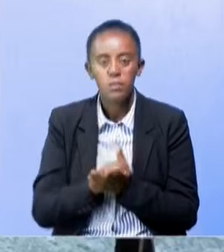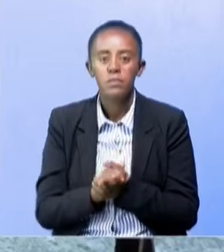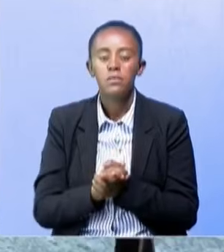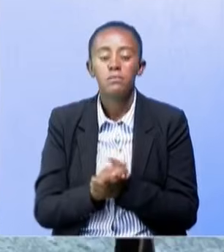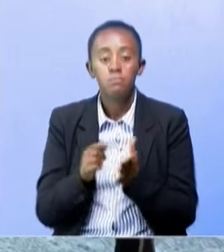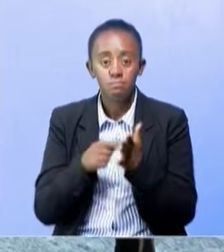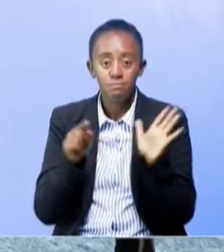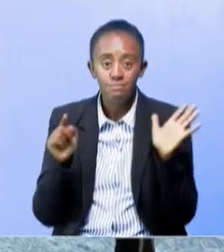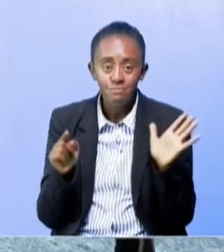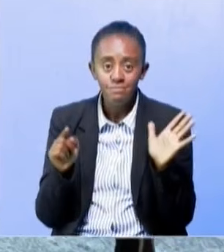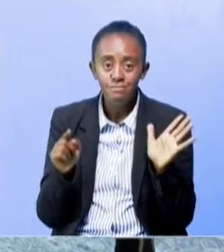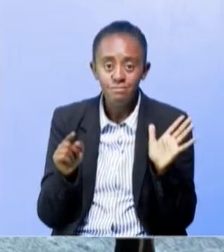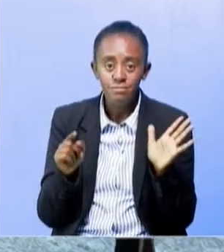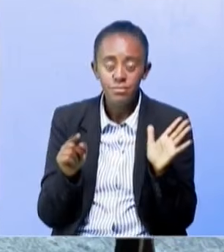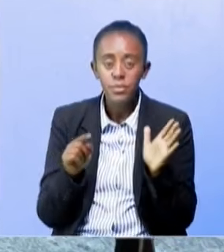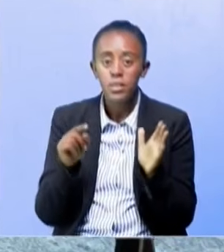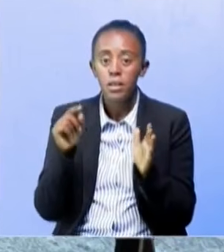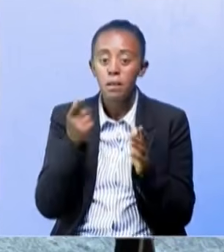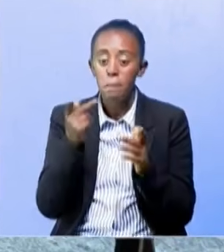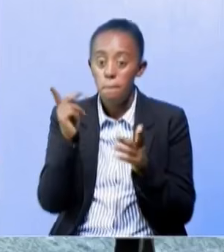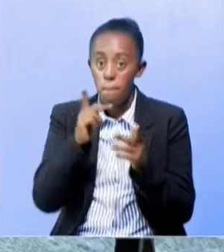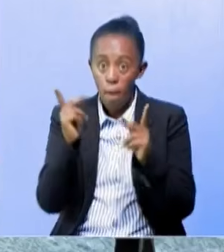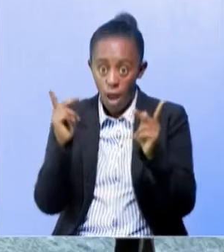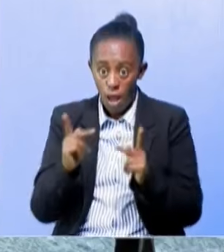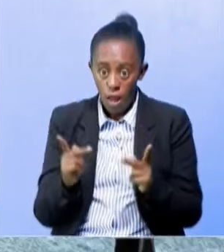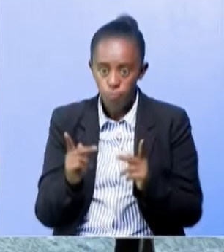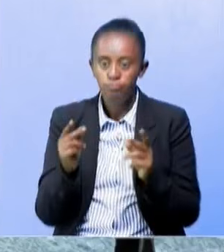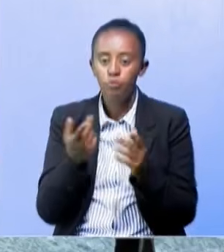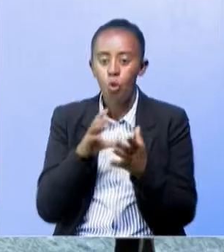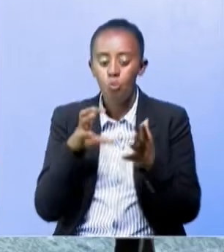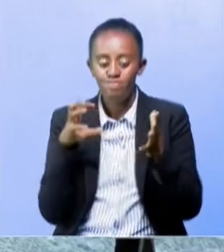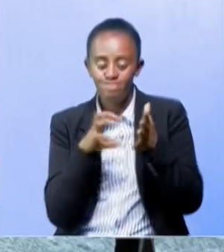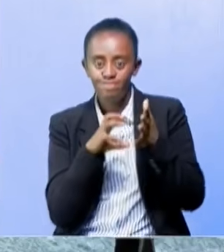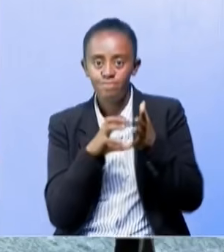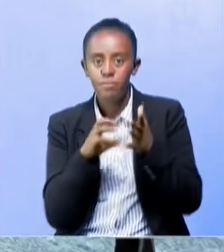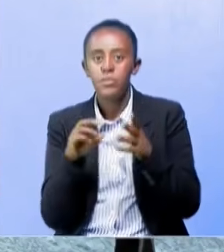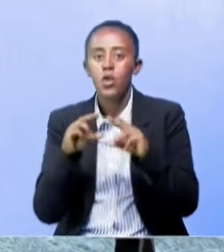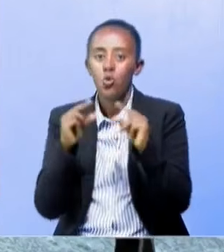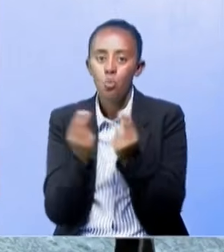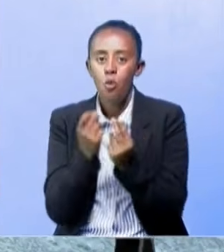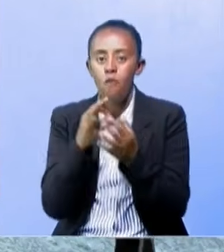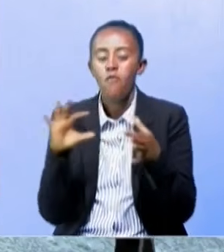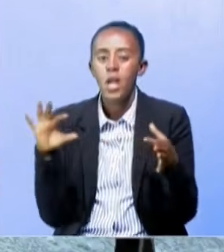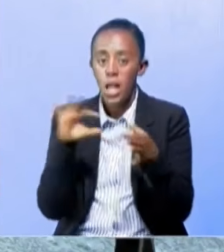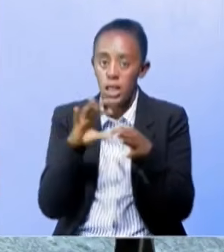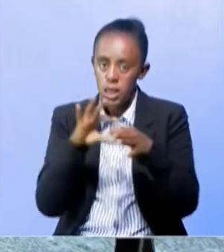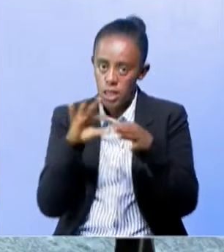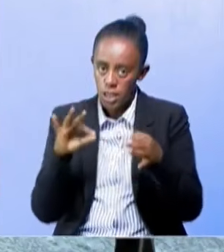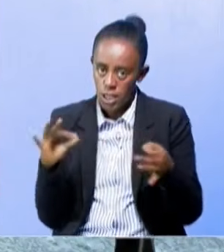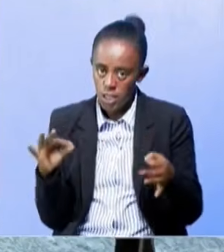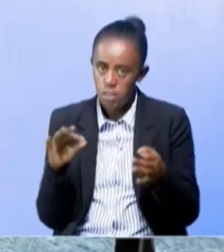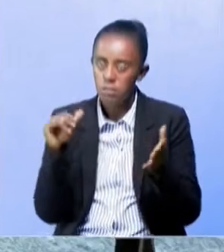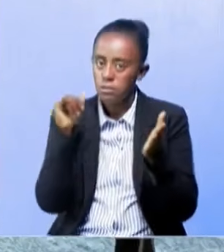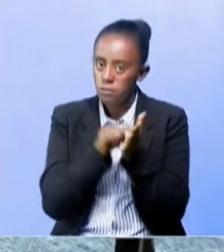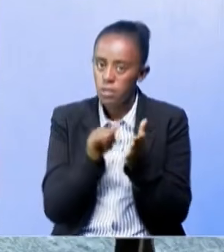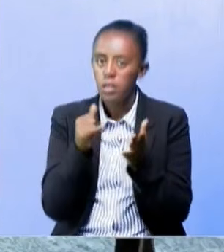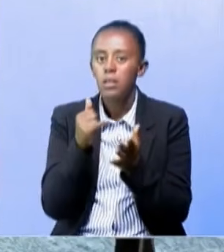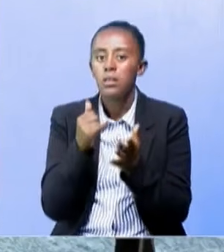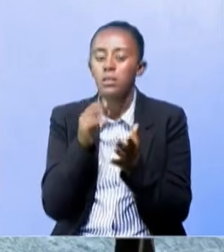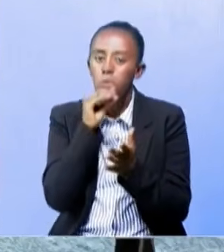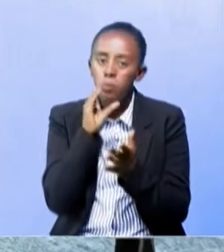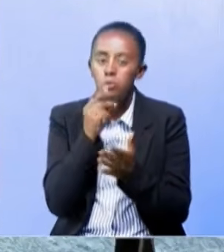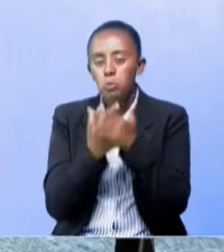Is it clear? A paragraph is a group of related sentences that talks